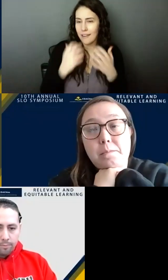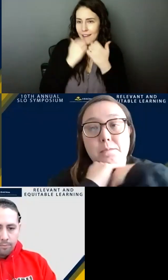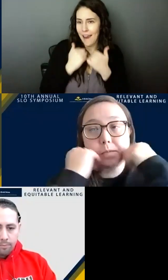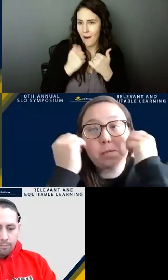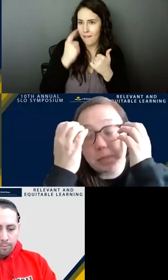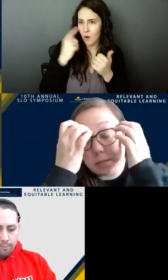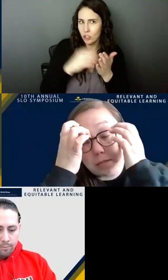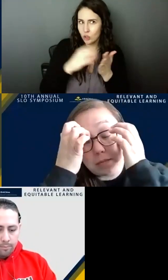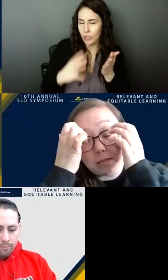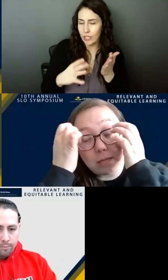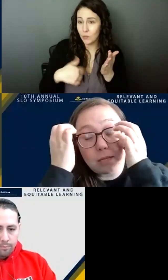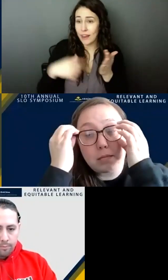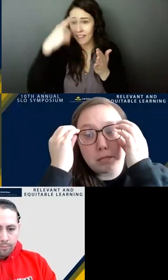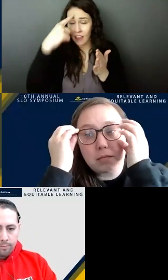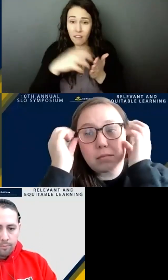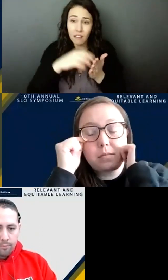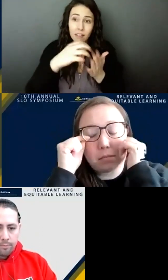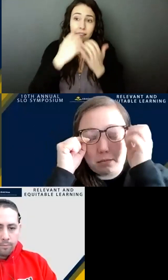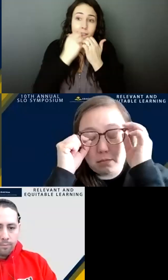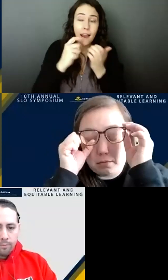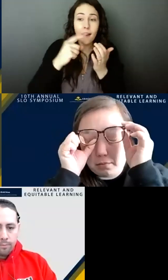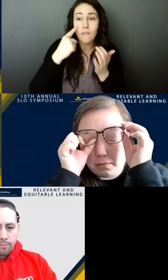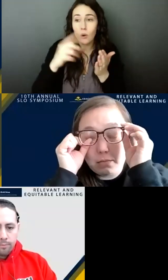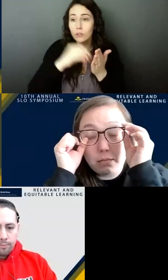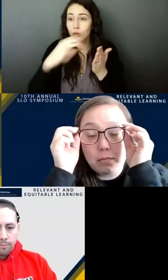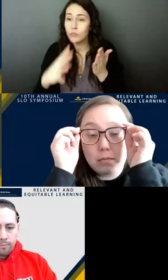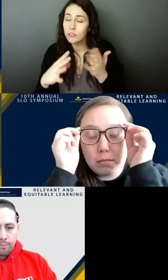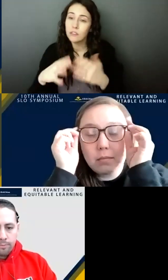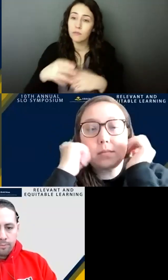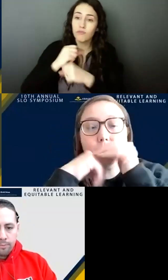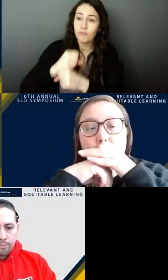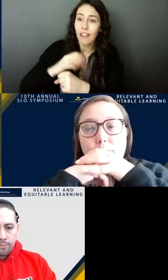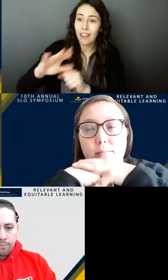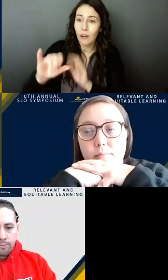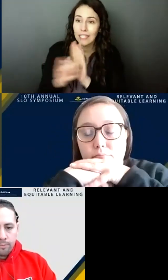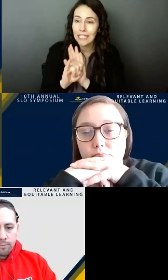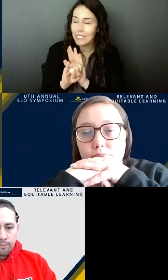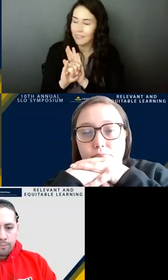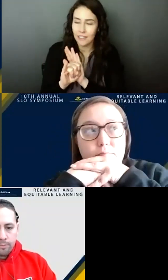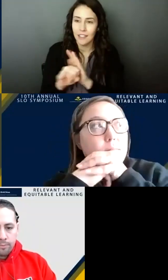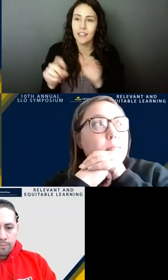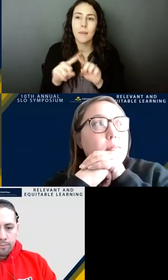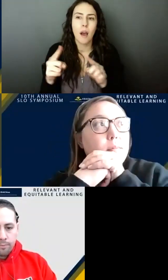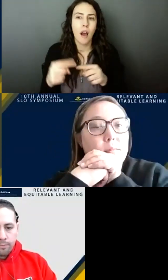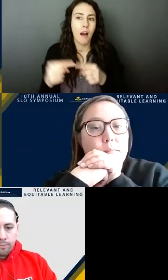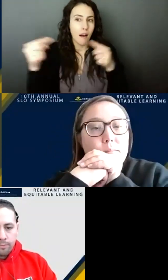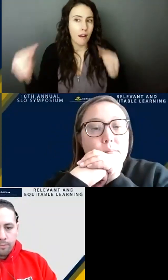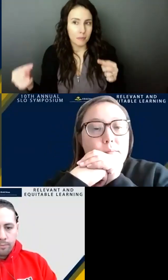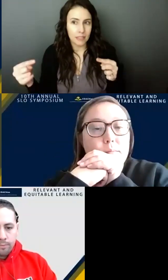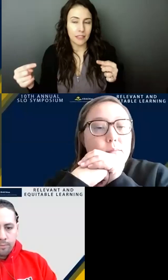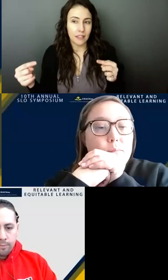care for students in terms of protecting their identity, but the opposite thing that happens, not that it's a direct opposite,